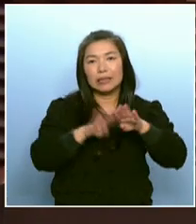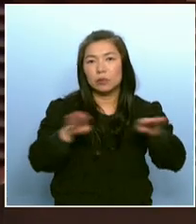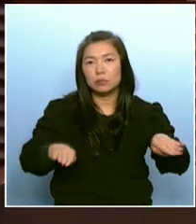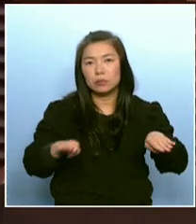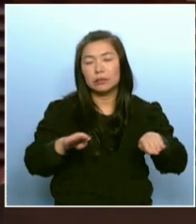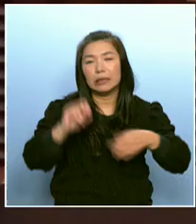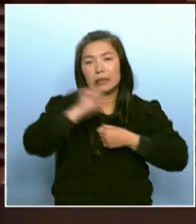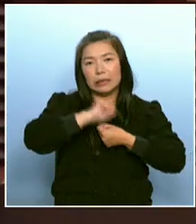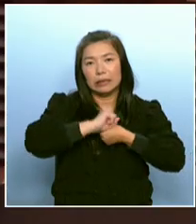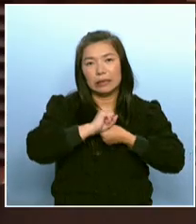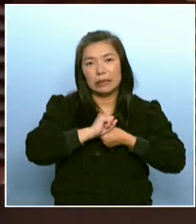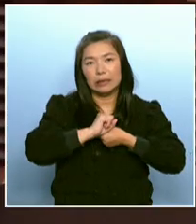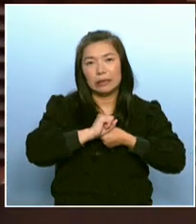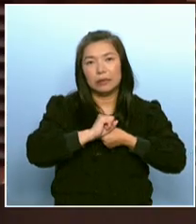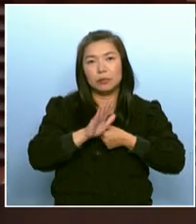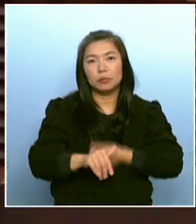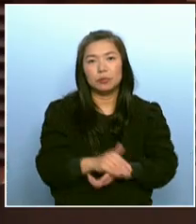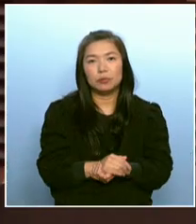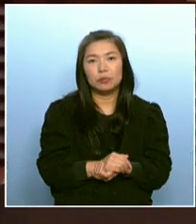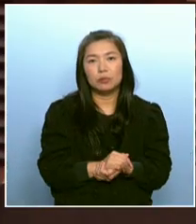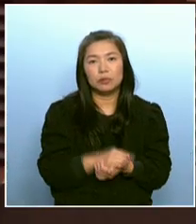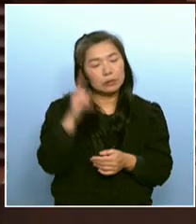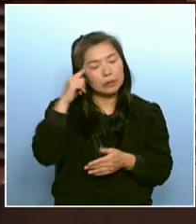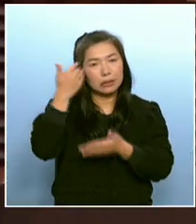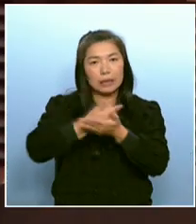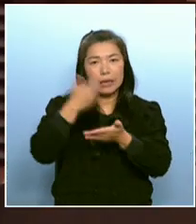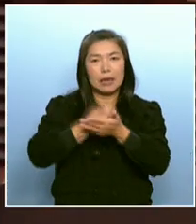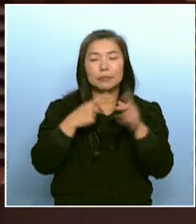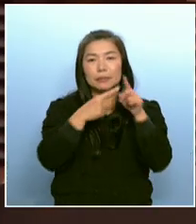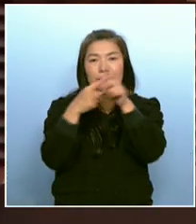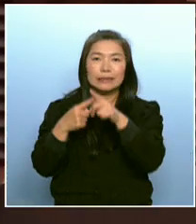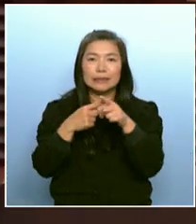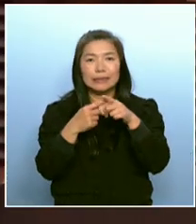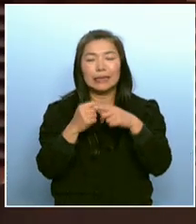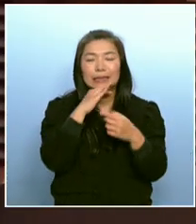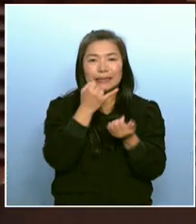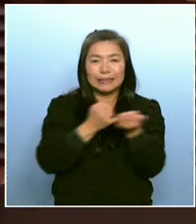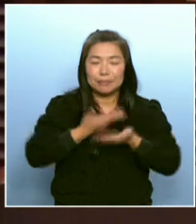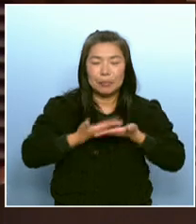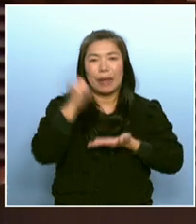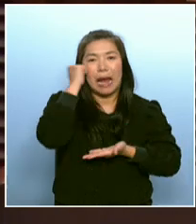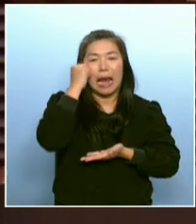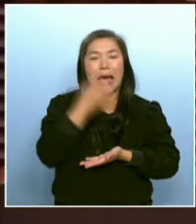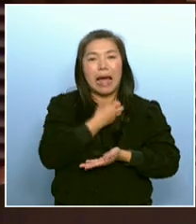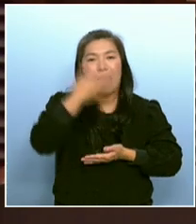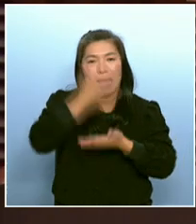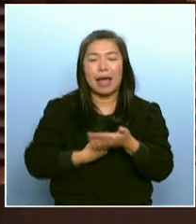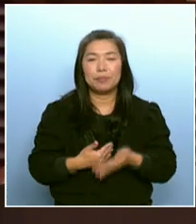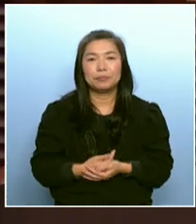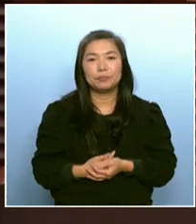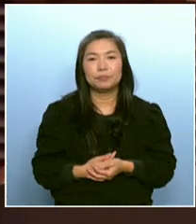same time we are trying to encourage childbirth. So with the facilities, we hope